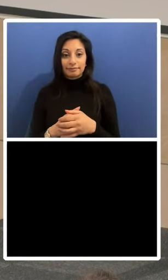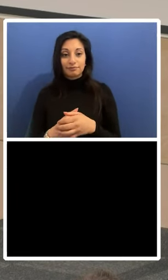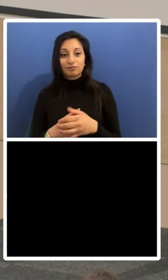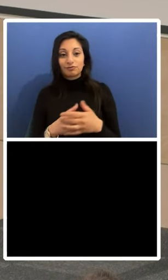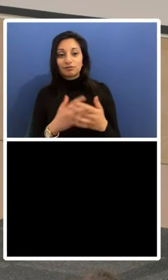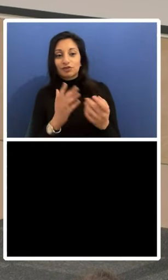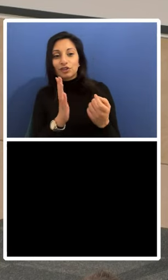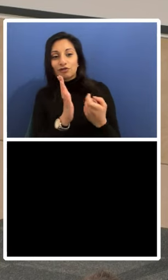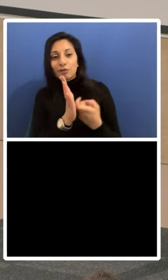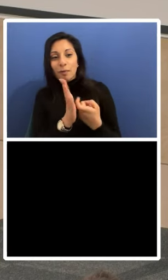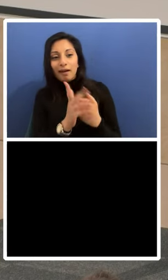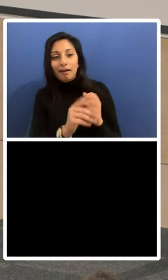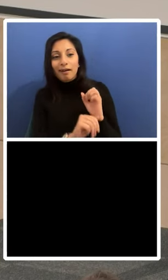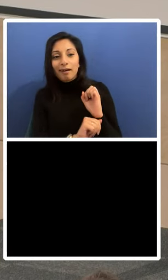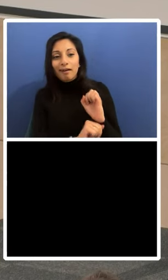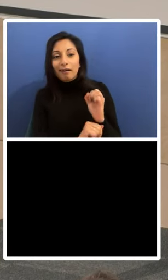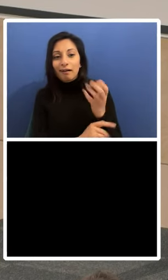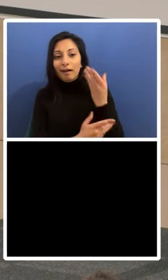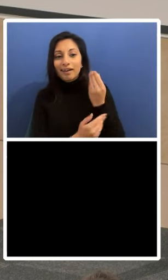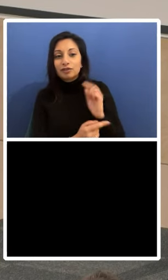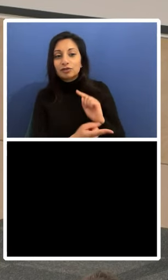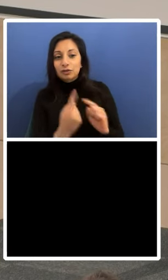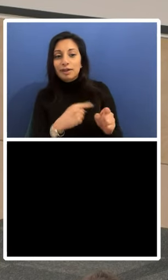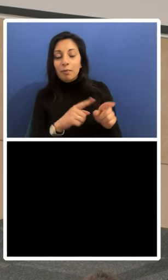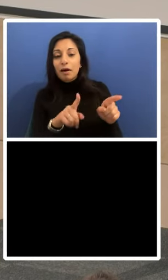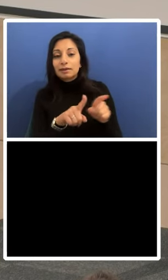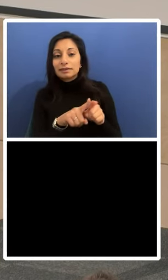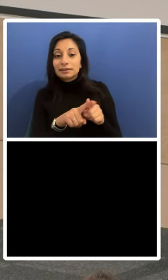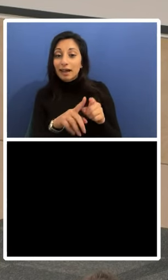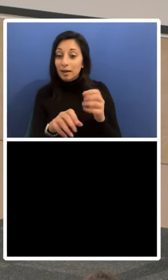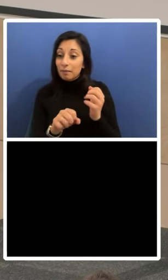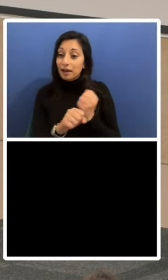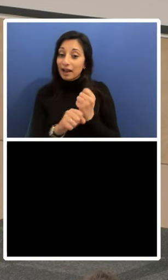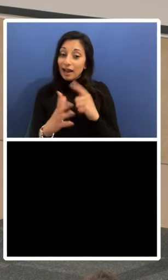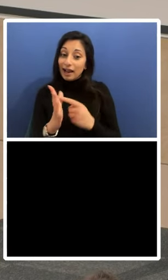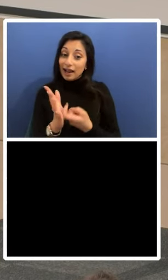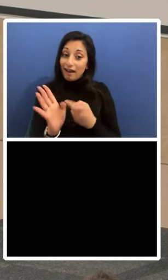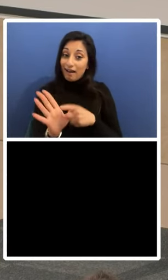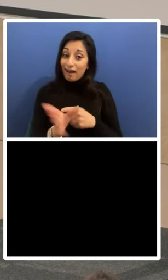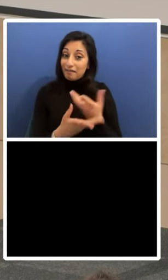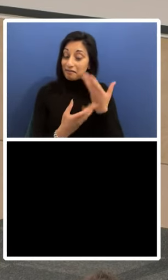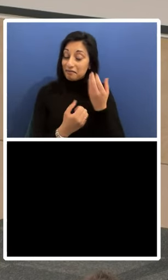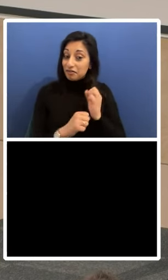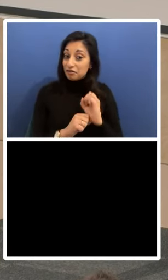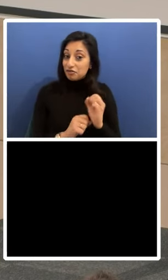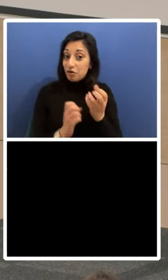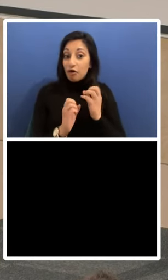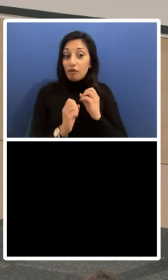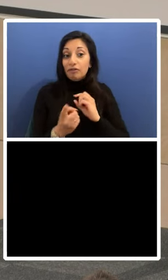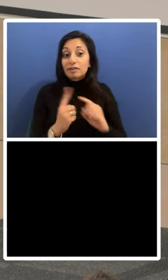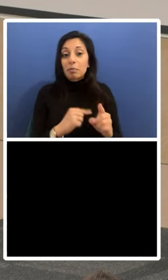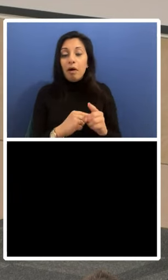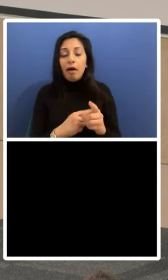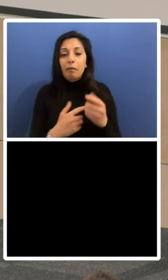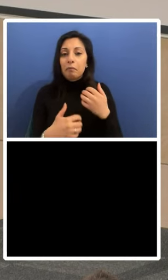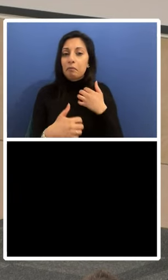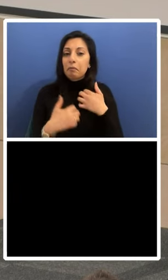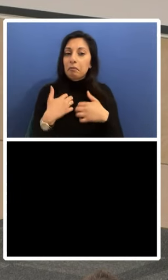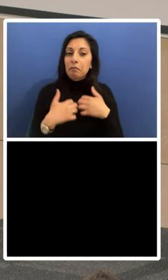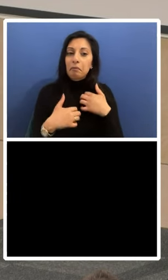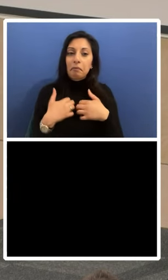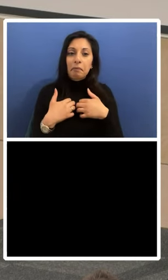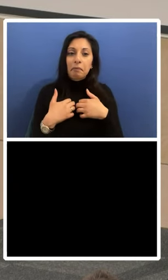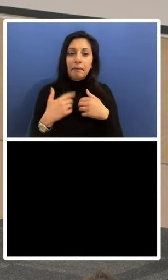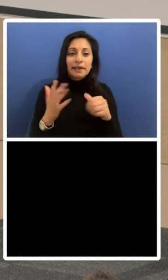from patriotic millionaires as well as Gary's, because there's an interesting, important discussion about how we address the issues here, which Bex has a lot to say